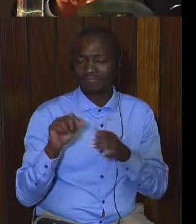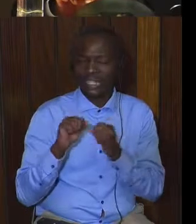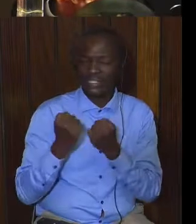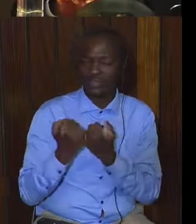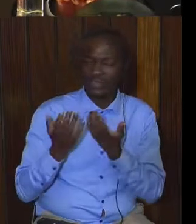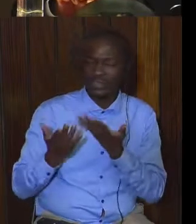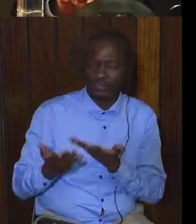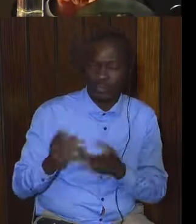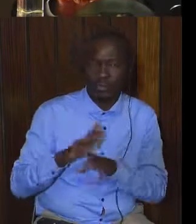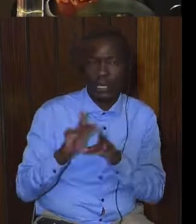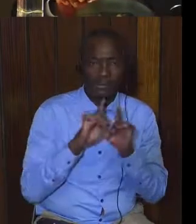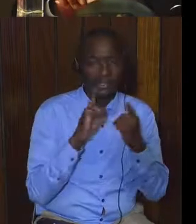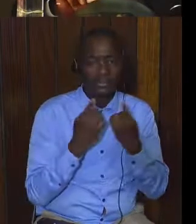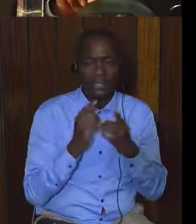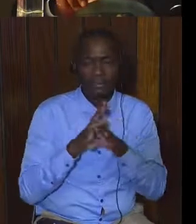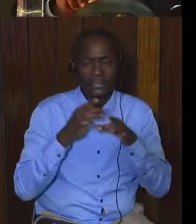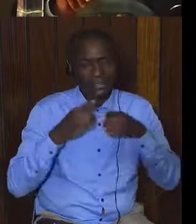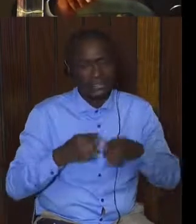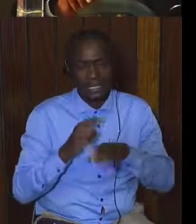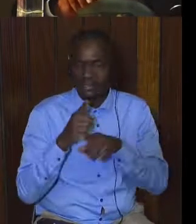to say we cannot contest the